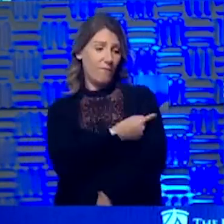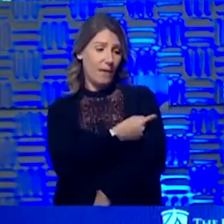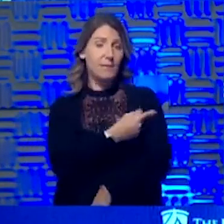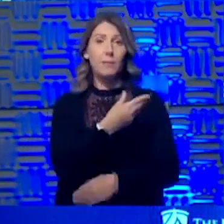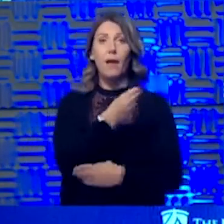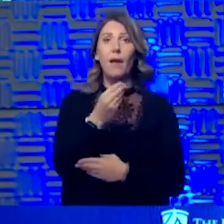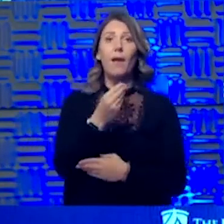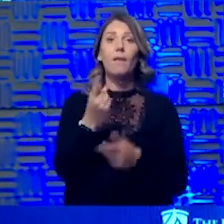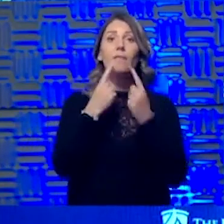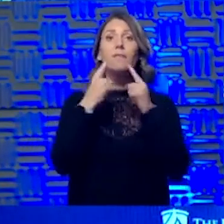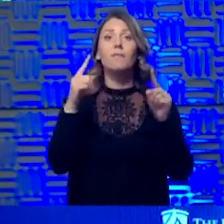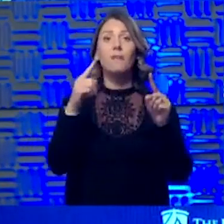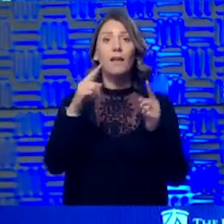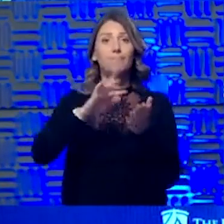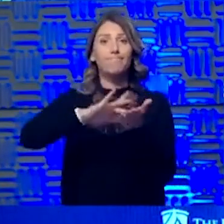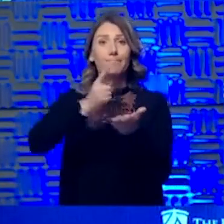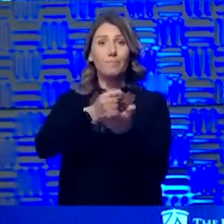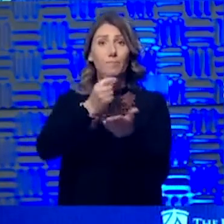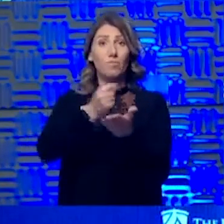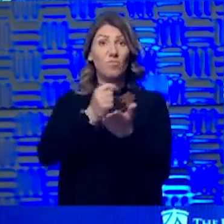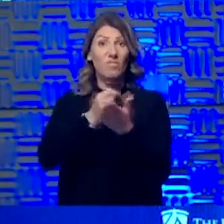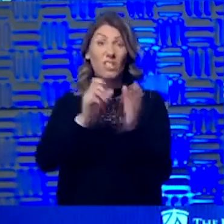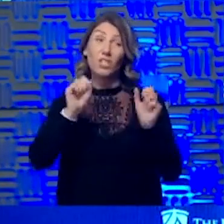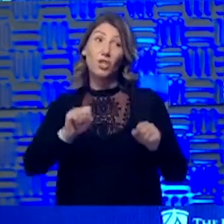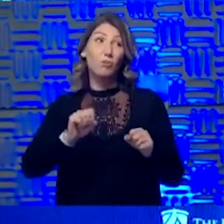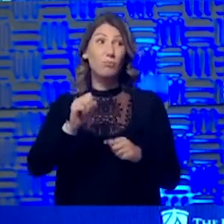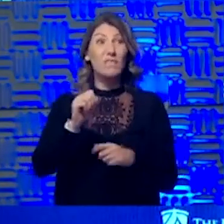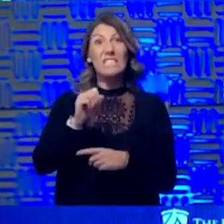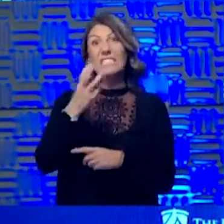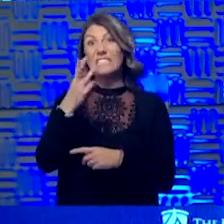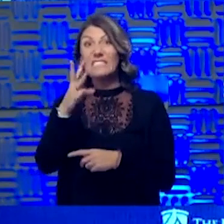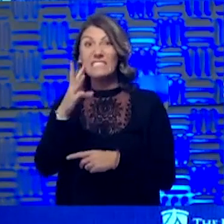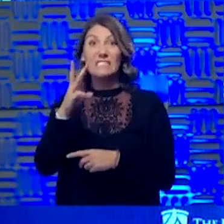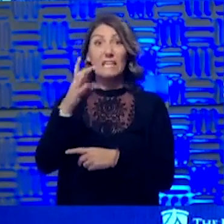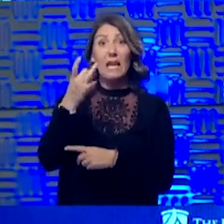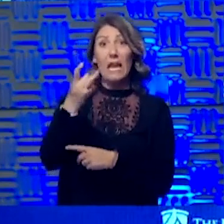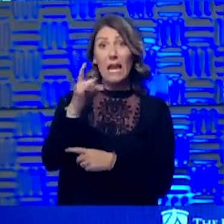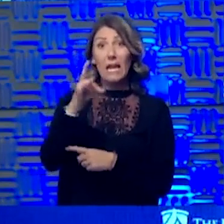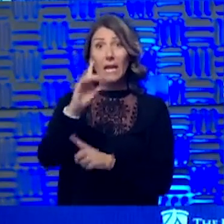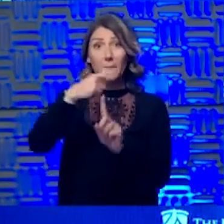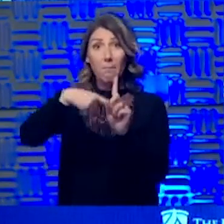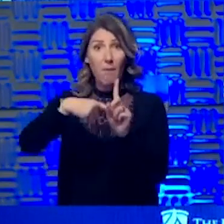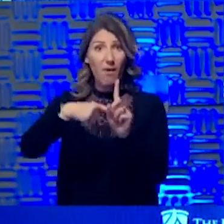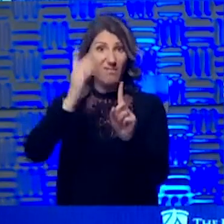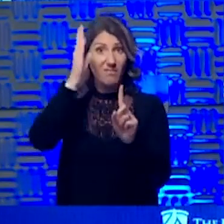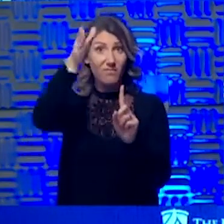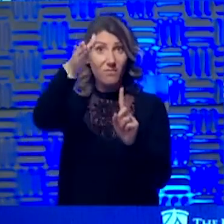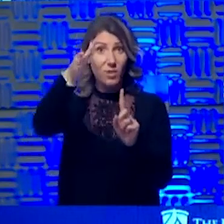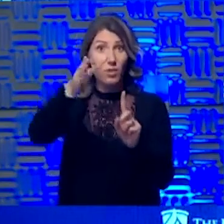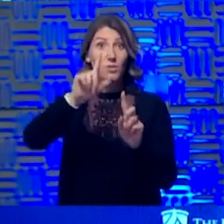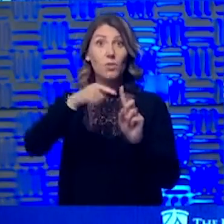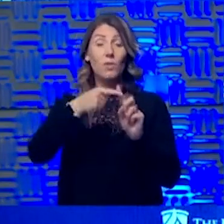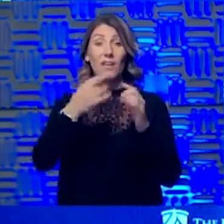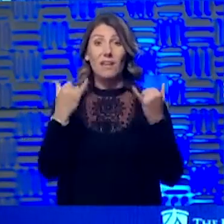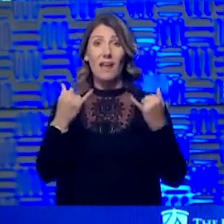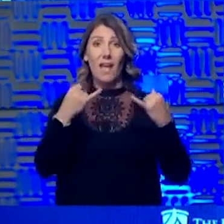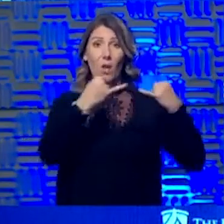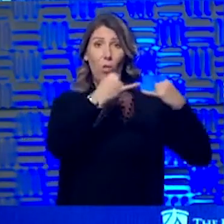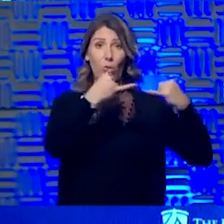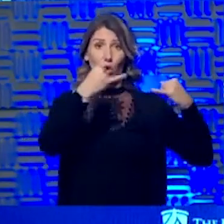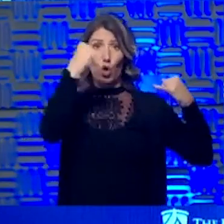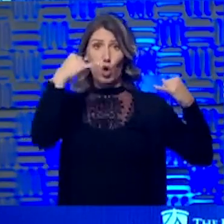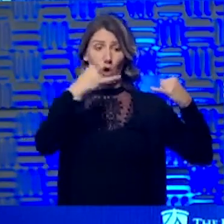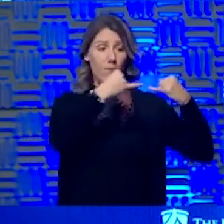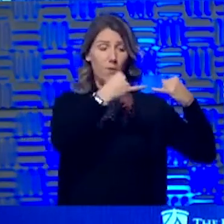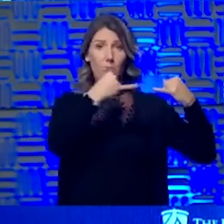effective therapy. And that could be 6 to 18 months away. So as we've kind of flattened the curve now, we don't have the surge